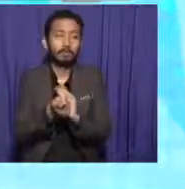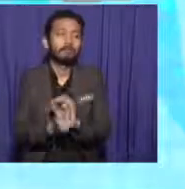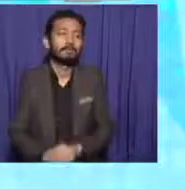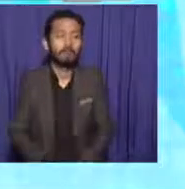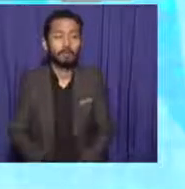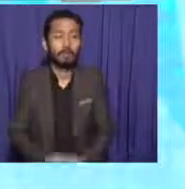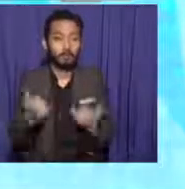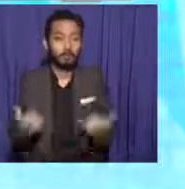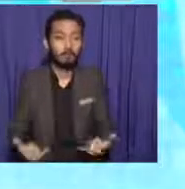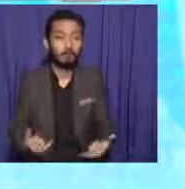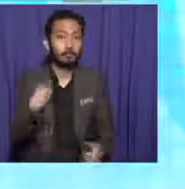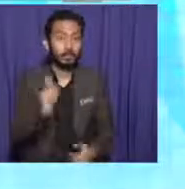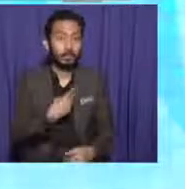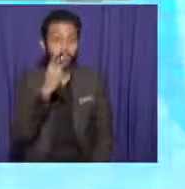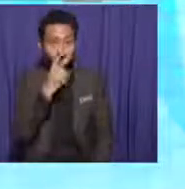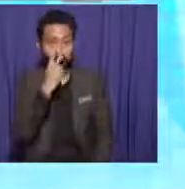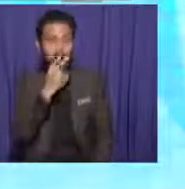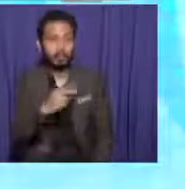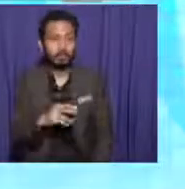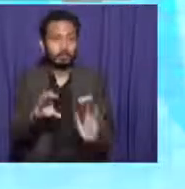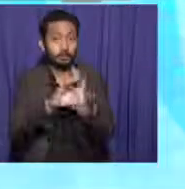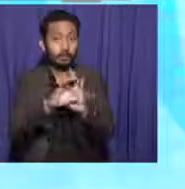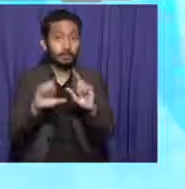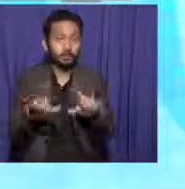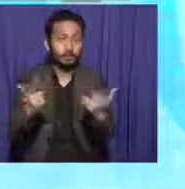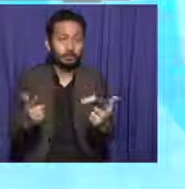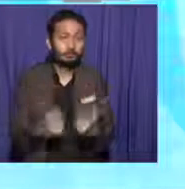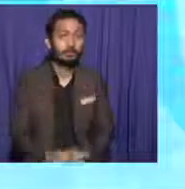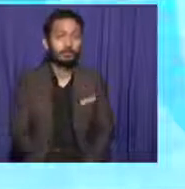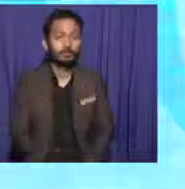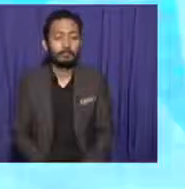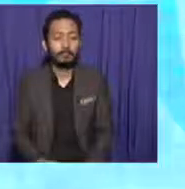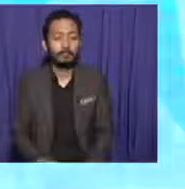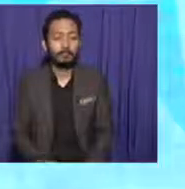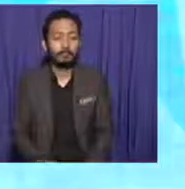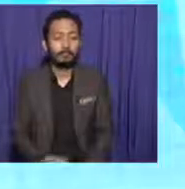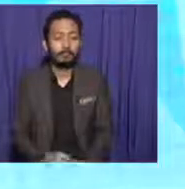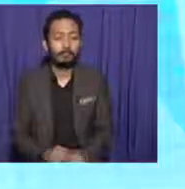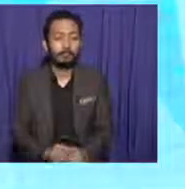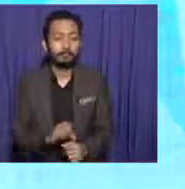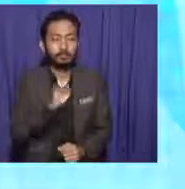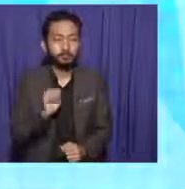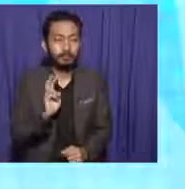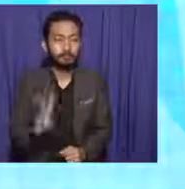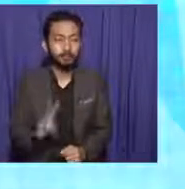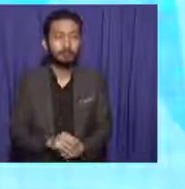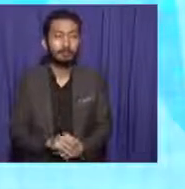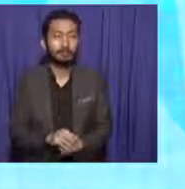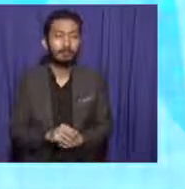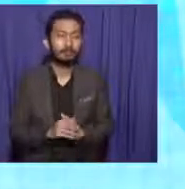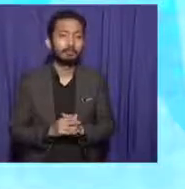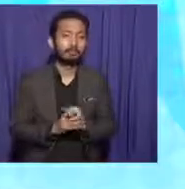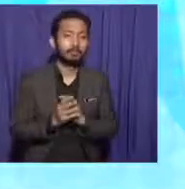Now, we will look at another example. Exercise 2. The output of an